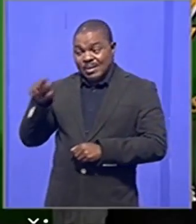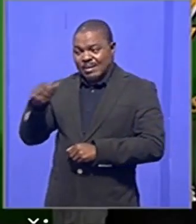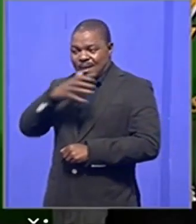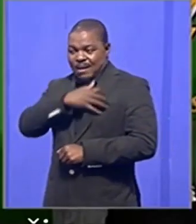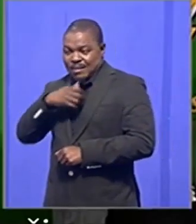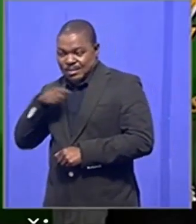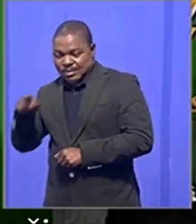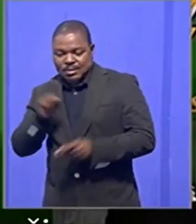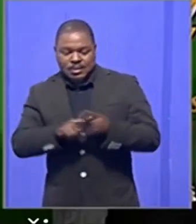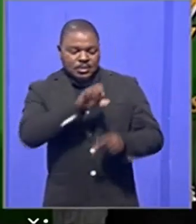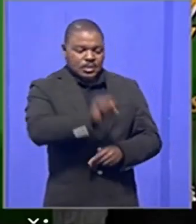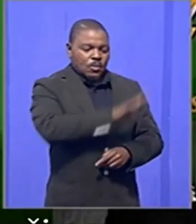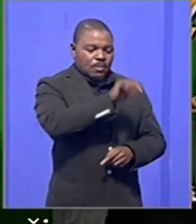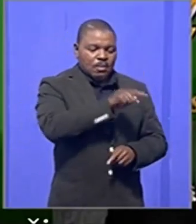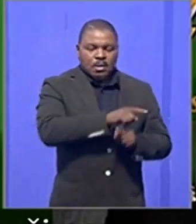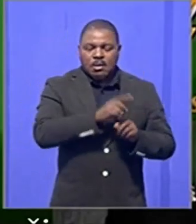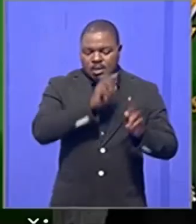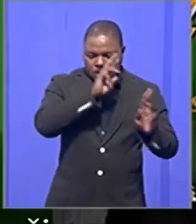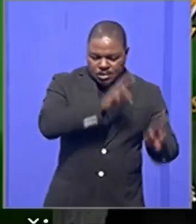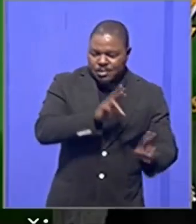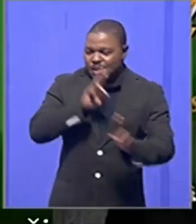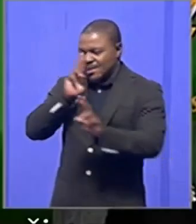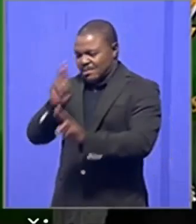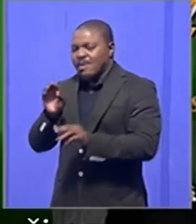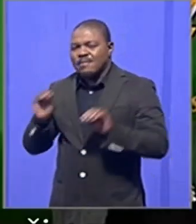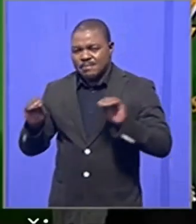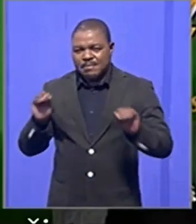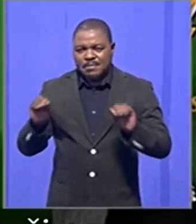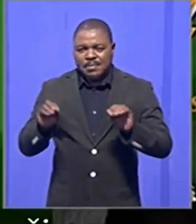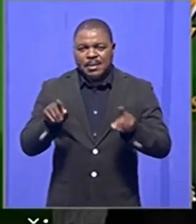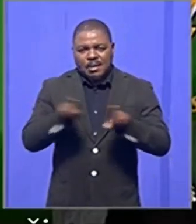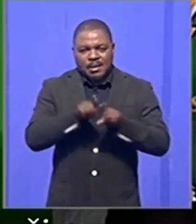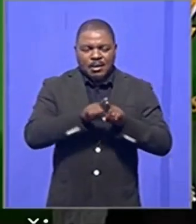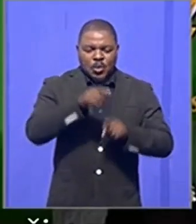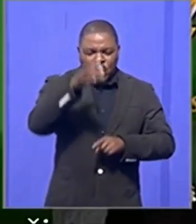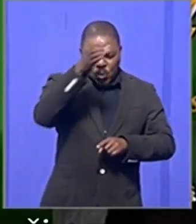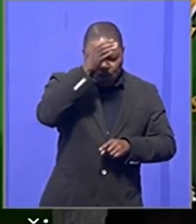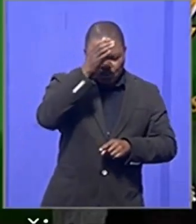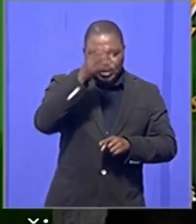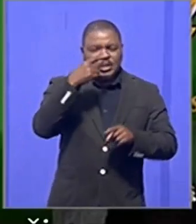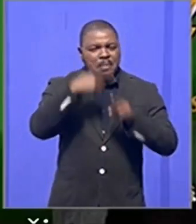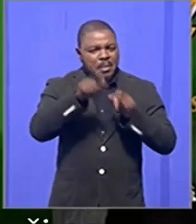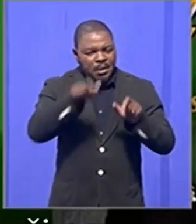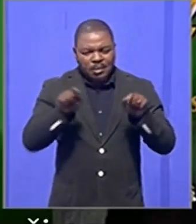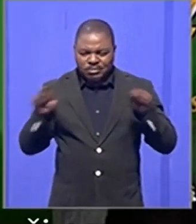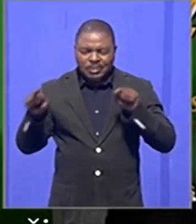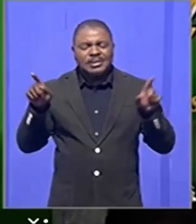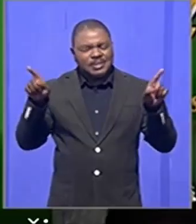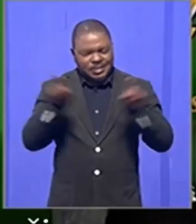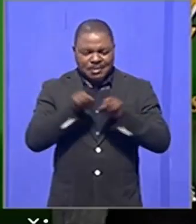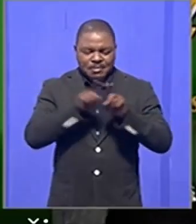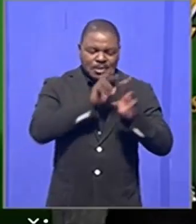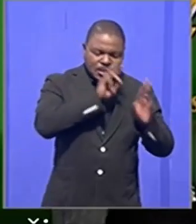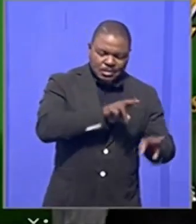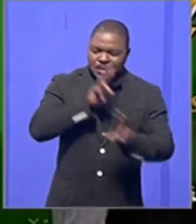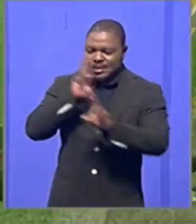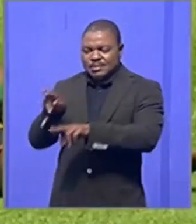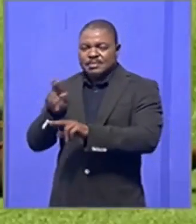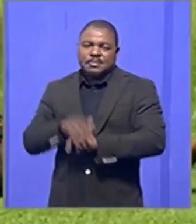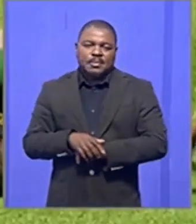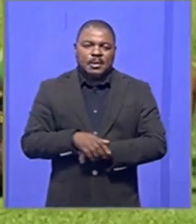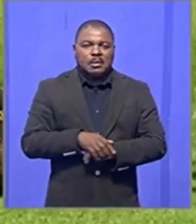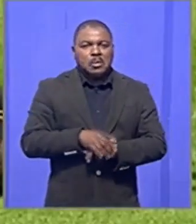There's a good respect between the two teams. I'm talking about coaching staff. I'm talking about the players. The amount of respect we've got for one another. So I don't